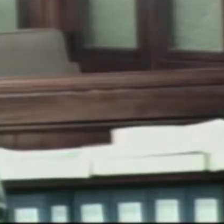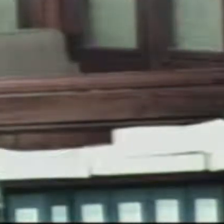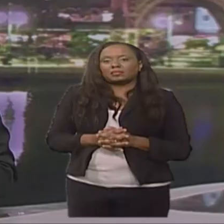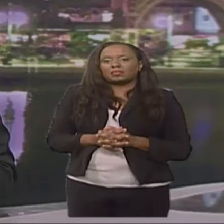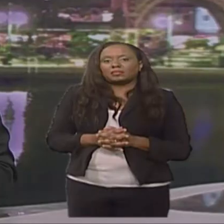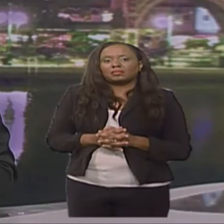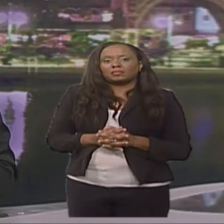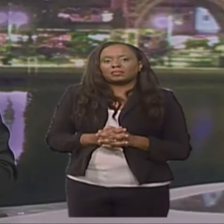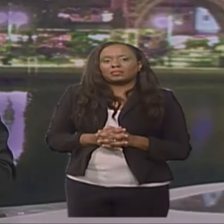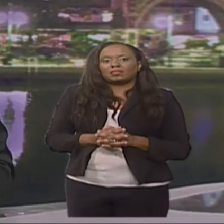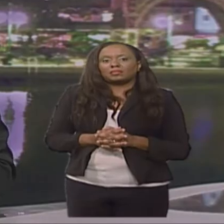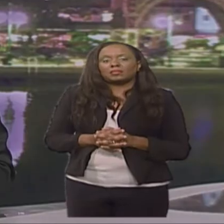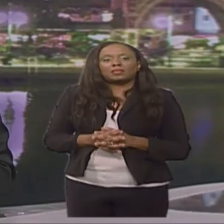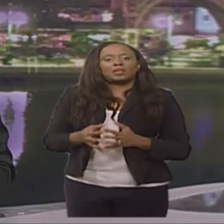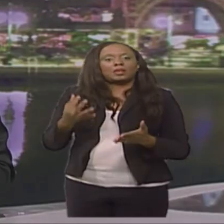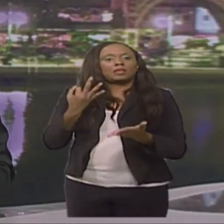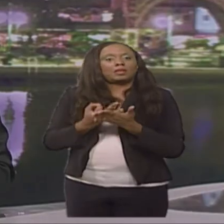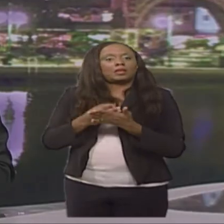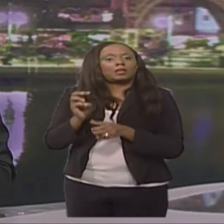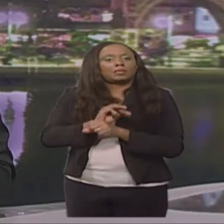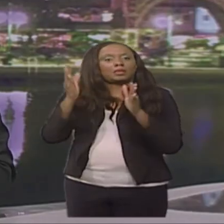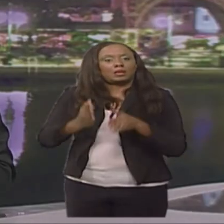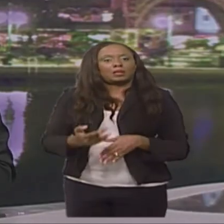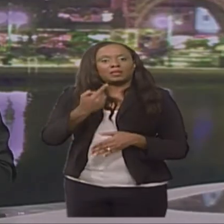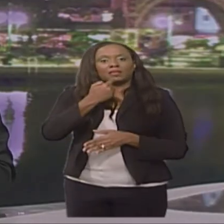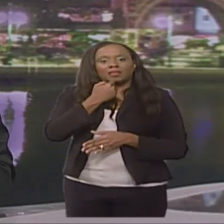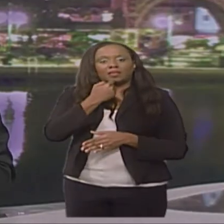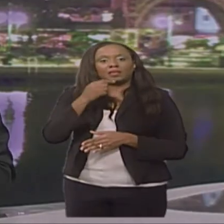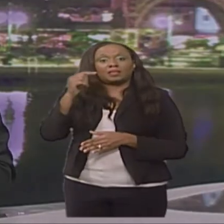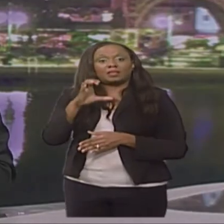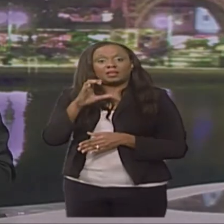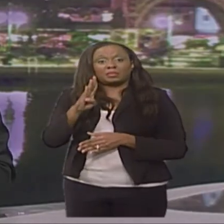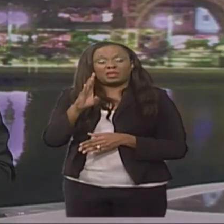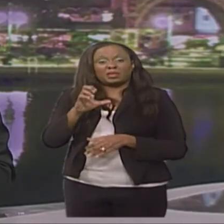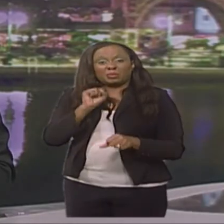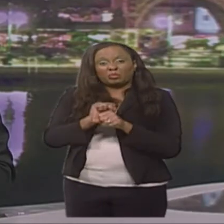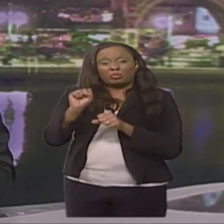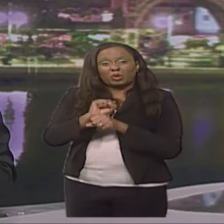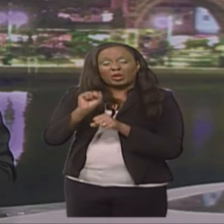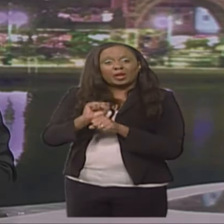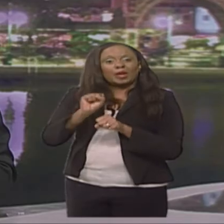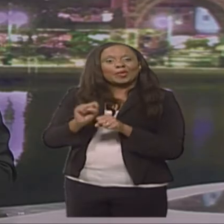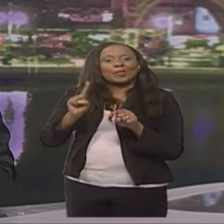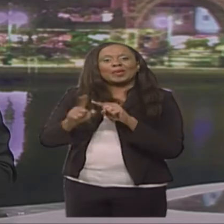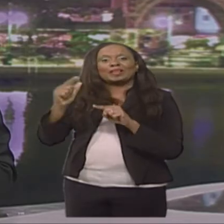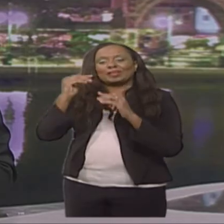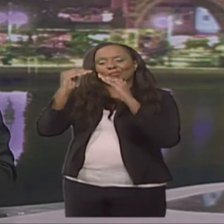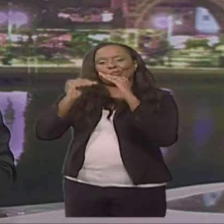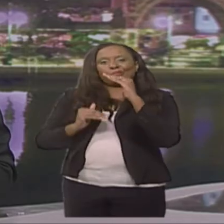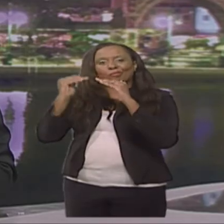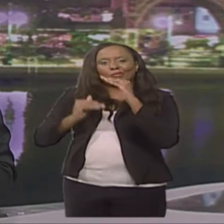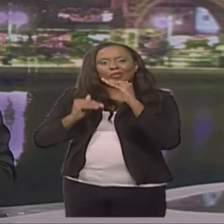expenditure. Minister of Finance Chris Sinclair says CBC is operating at a financial disadvantage against its competitors